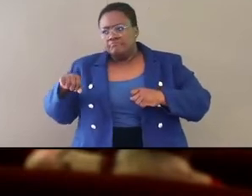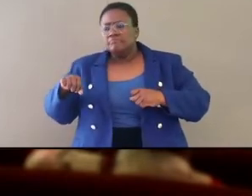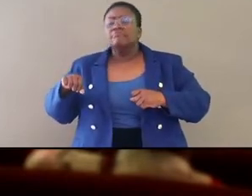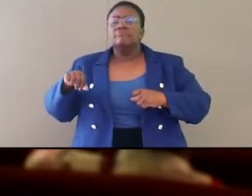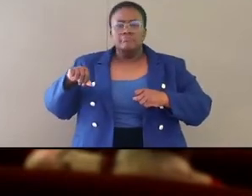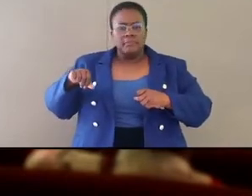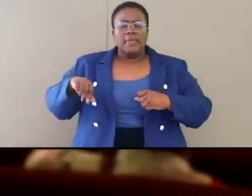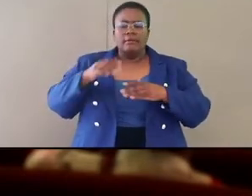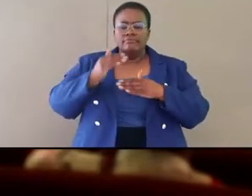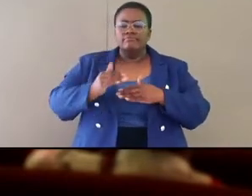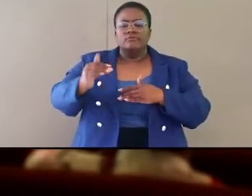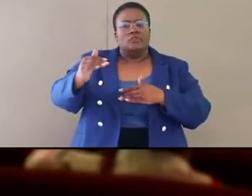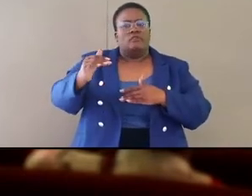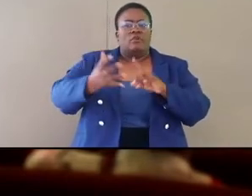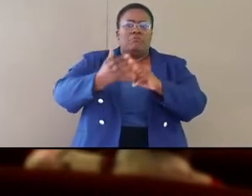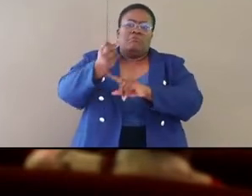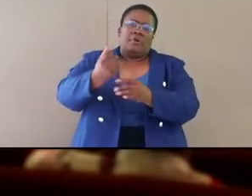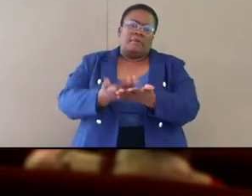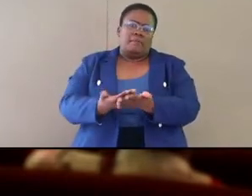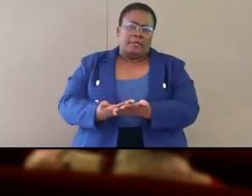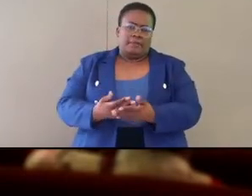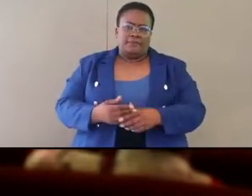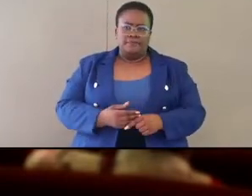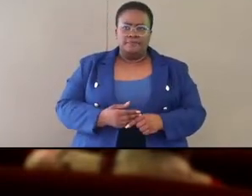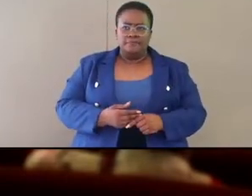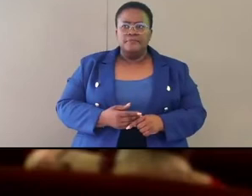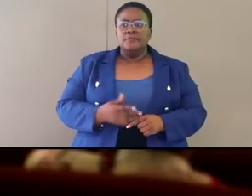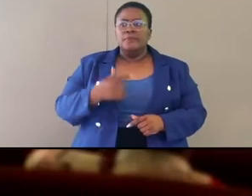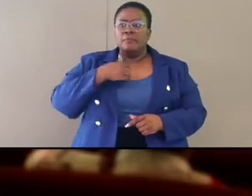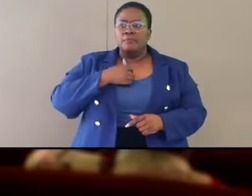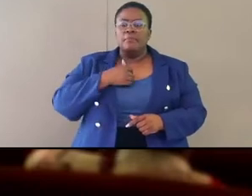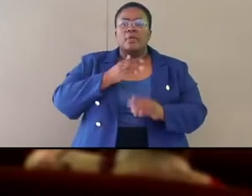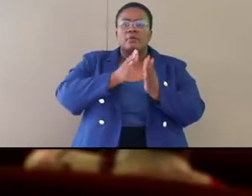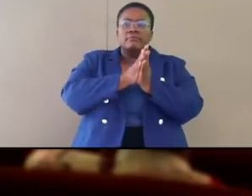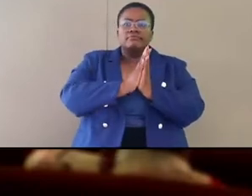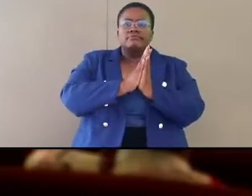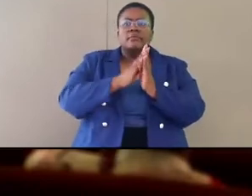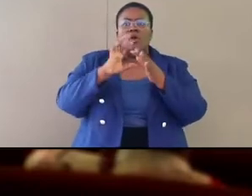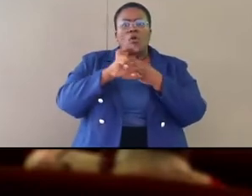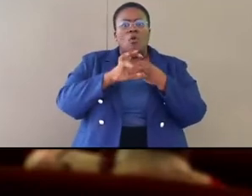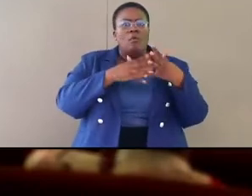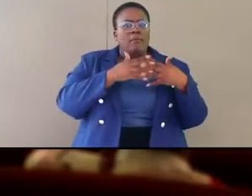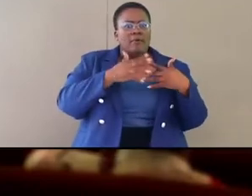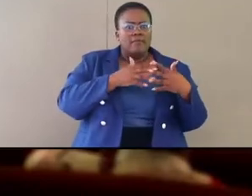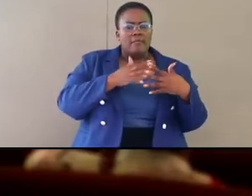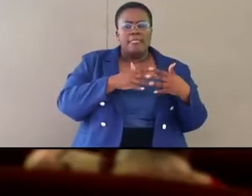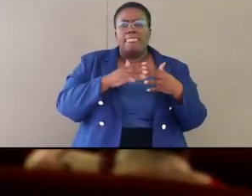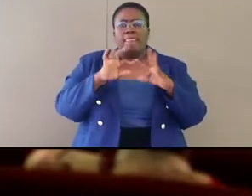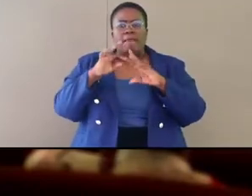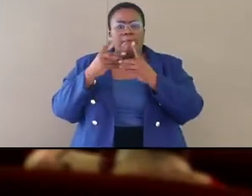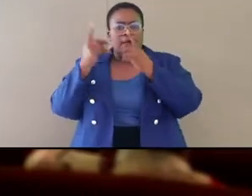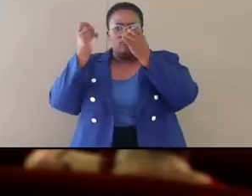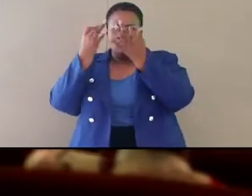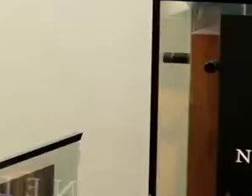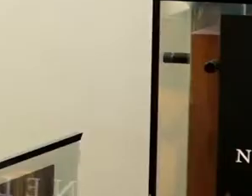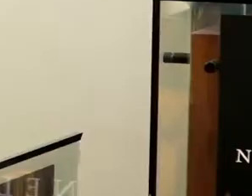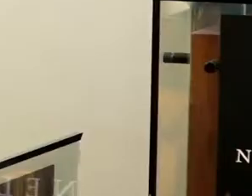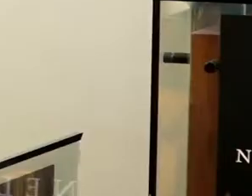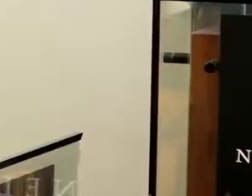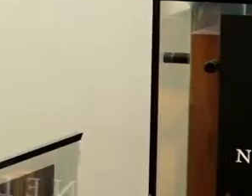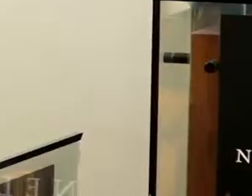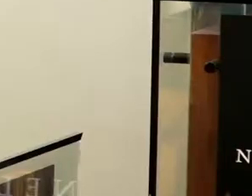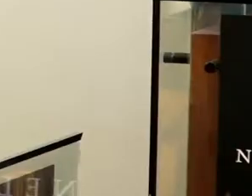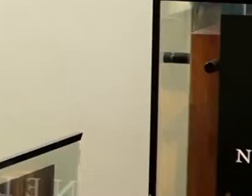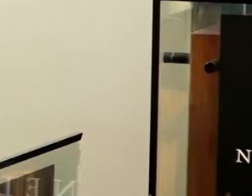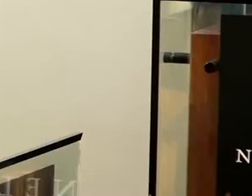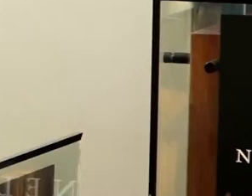forward, okay, and I would appeal to you to talk to your Home Affairs colleagues and your Treasury colleagues on how to engage